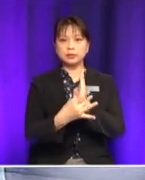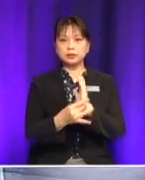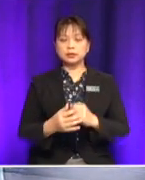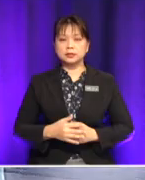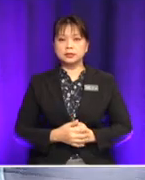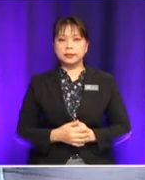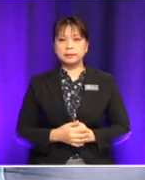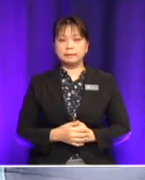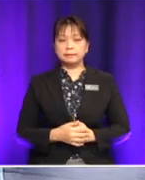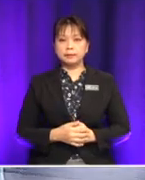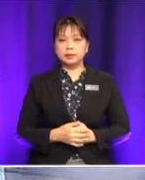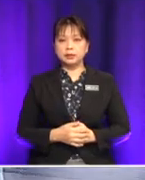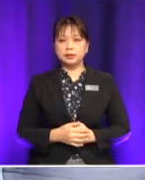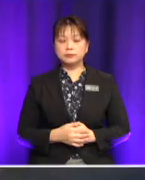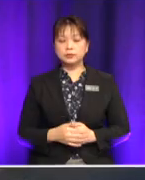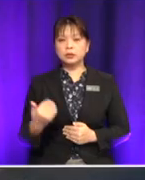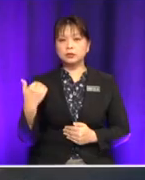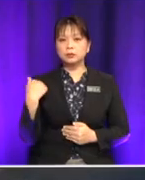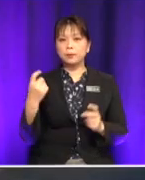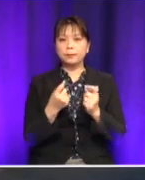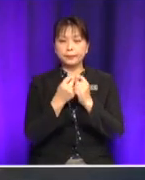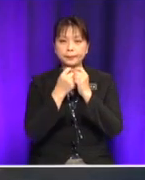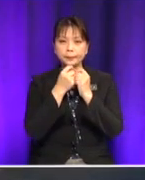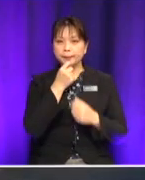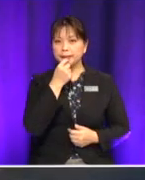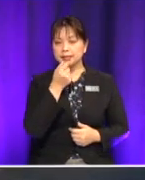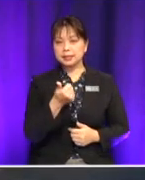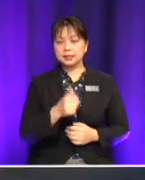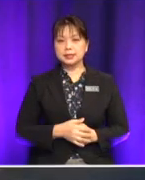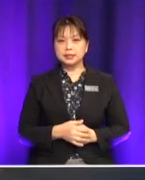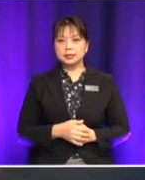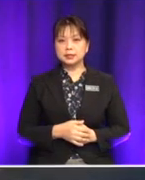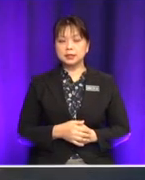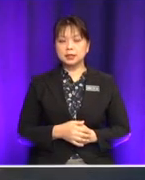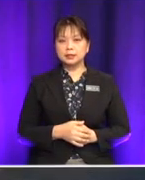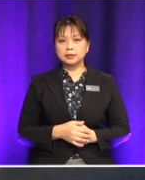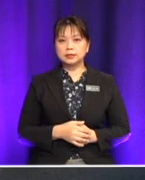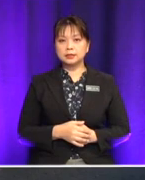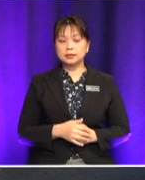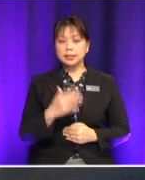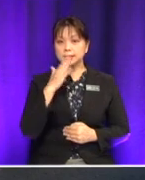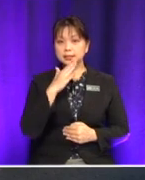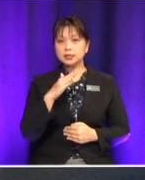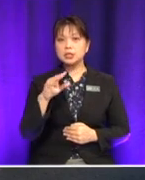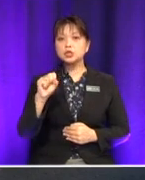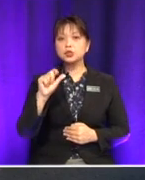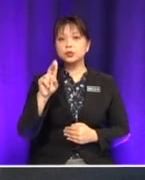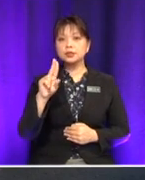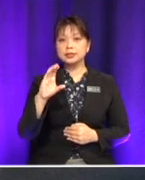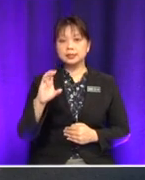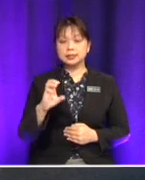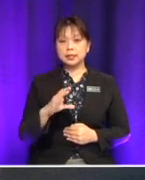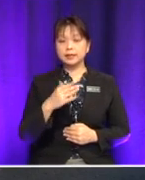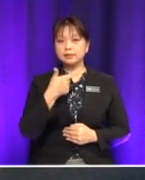egg, peanuts, vegetables and a chili sauce. A simple dish, but delicious. Another thing